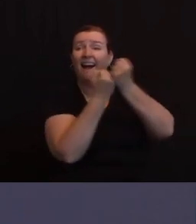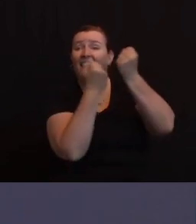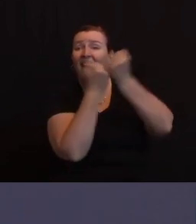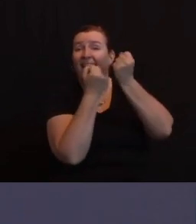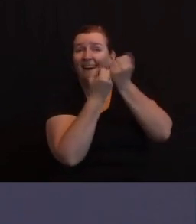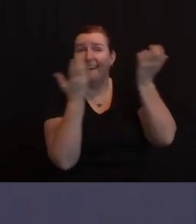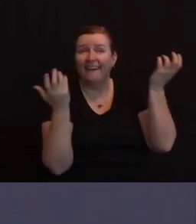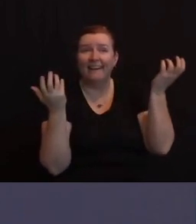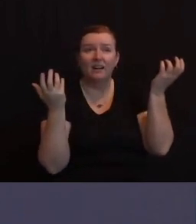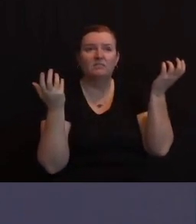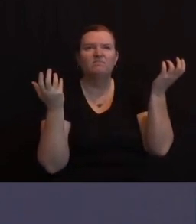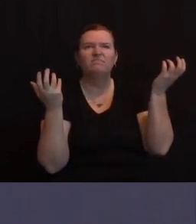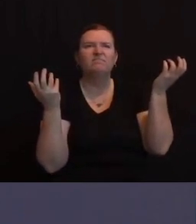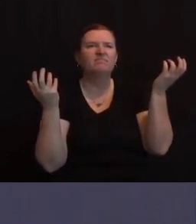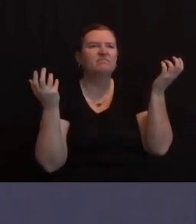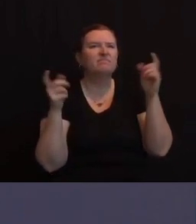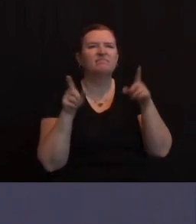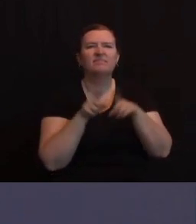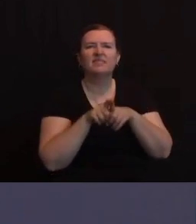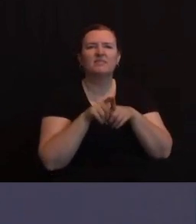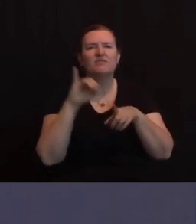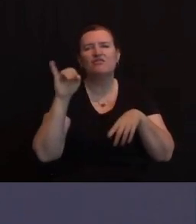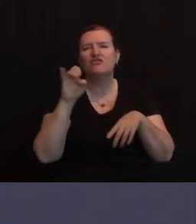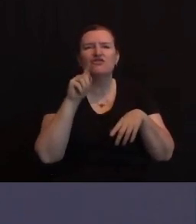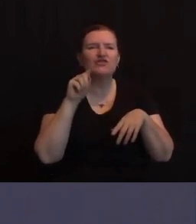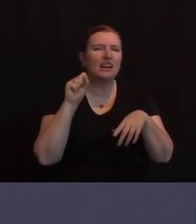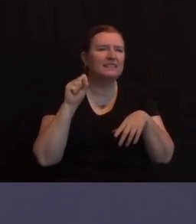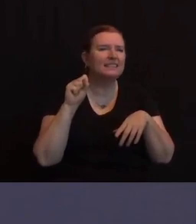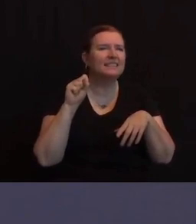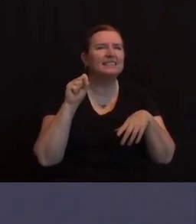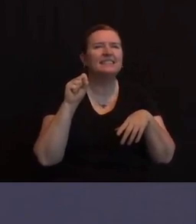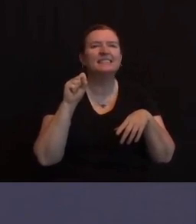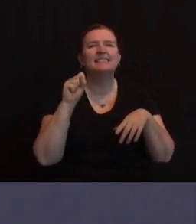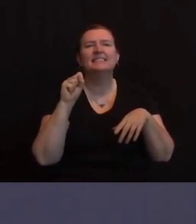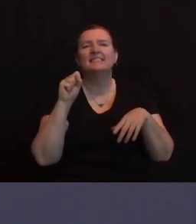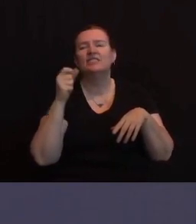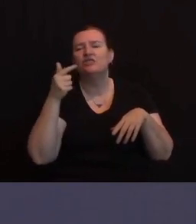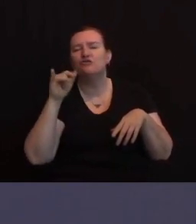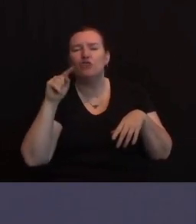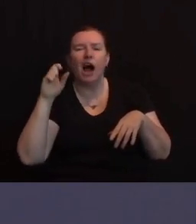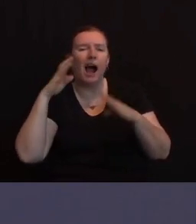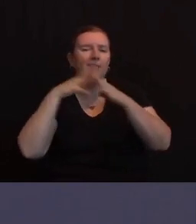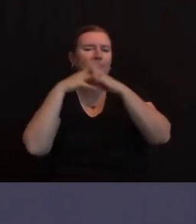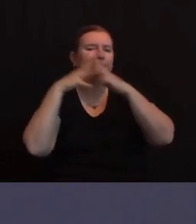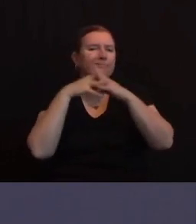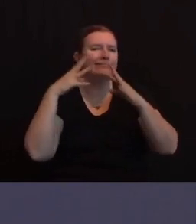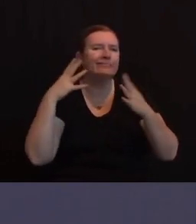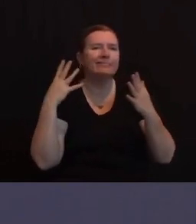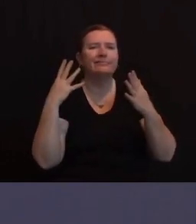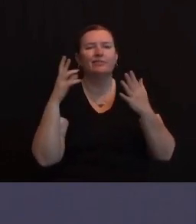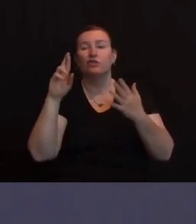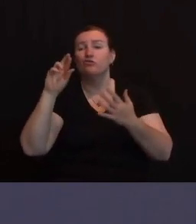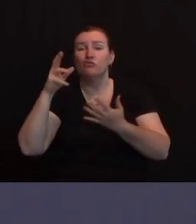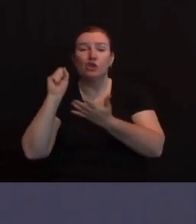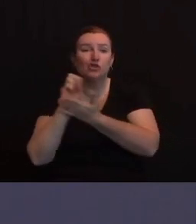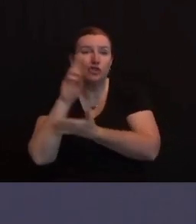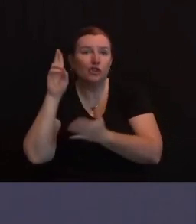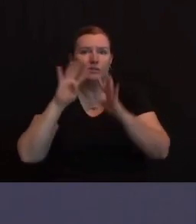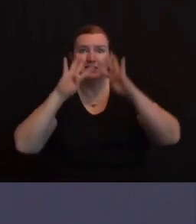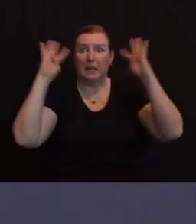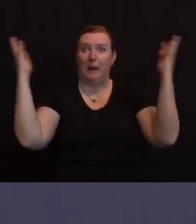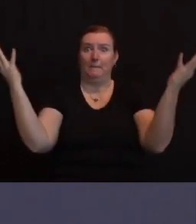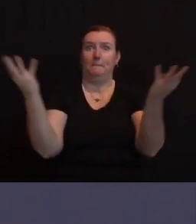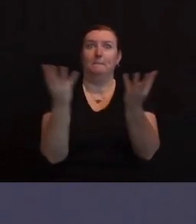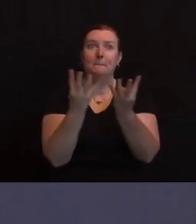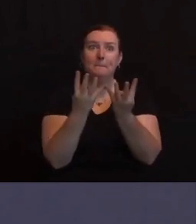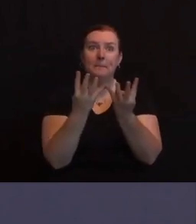statement both with the Jets, Giants, with Rutgers, with any other school that may have fall sports, that our outdoor gathering number is not going up for the foreseeable future.